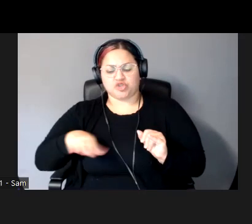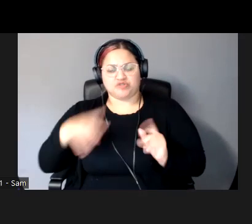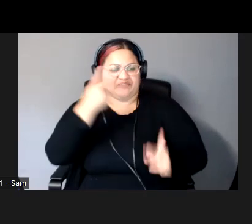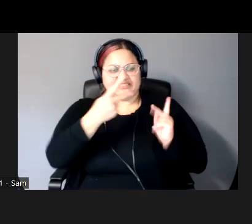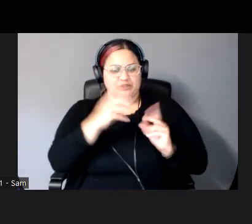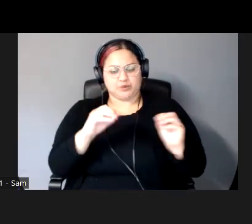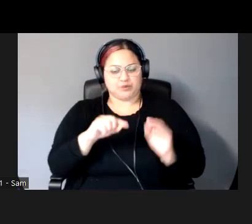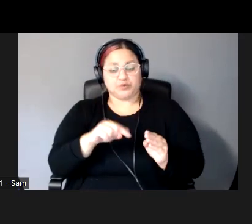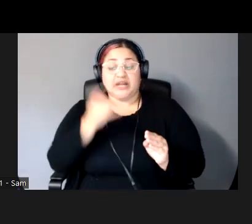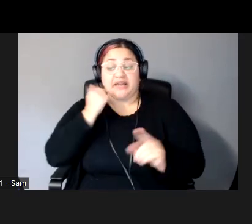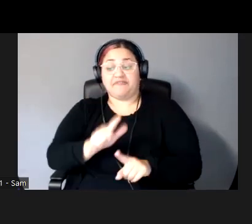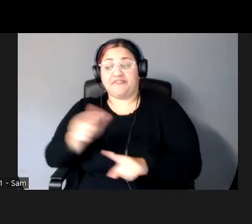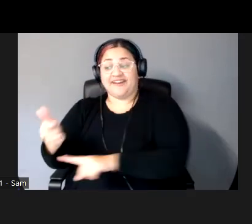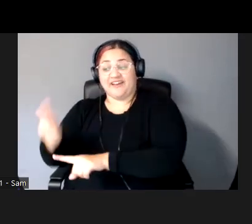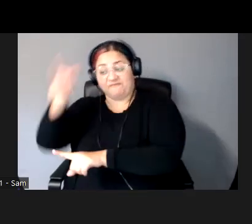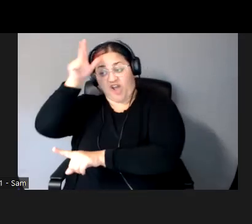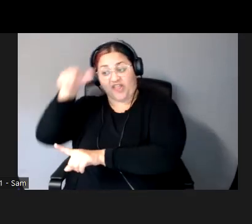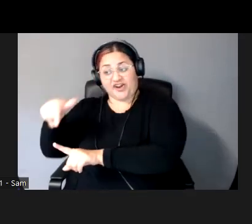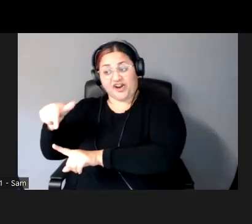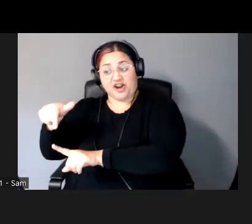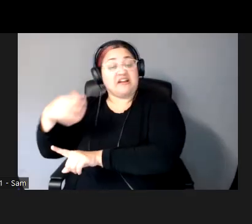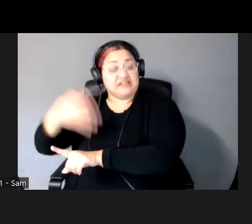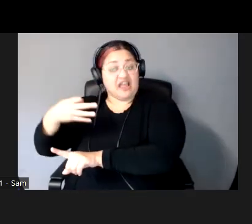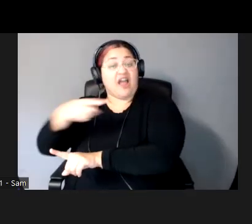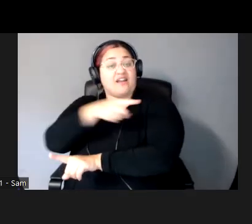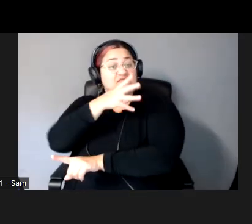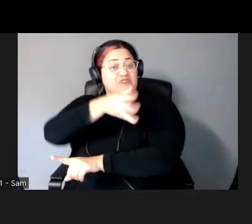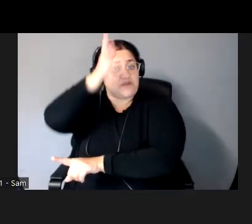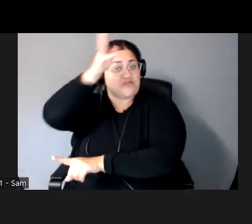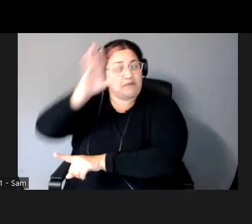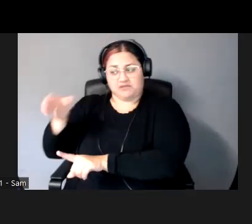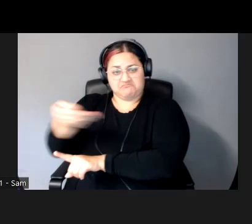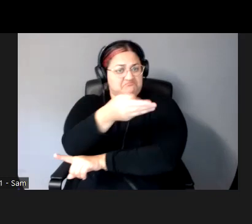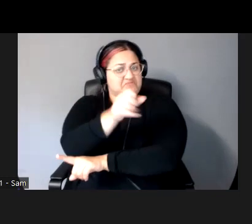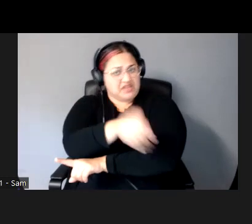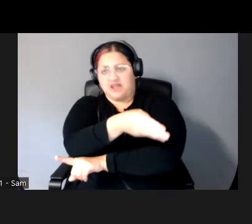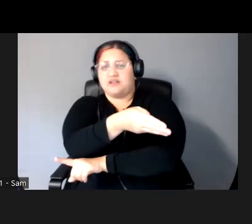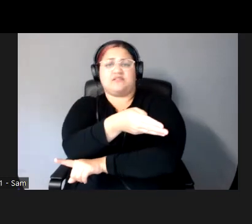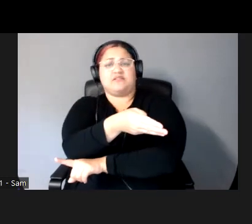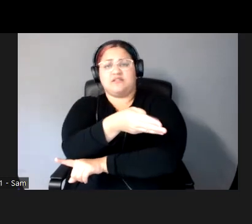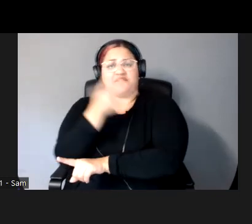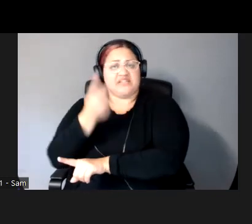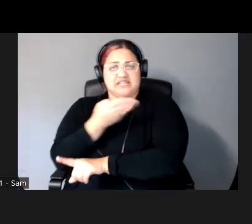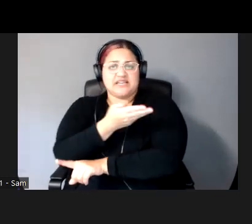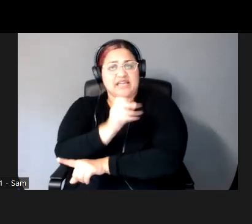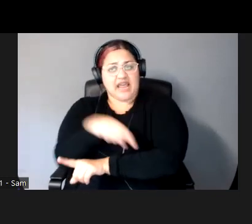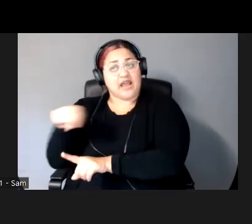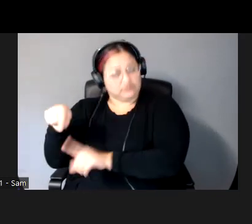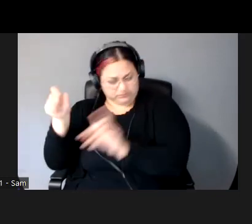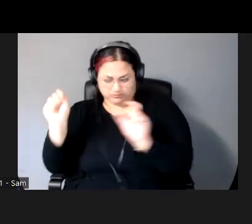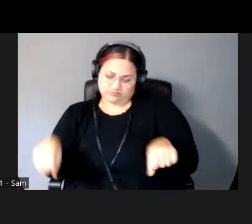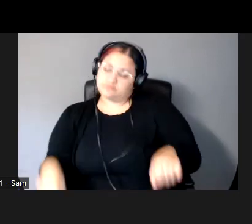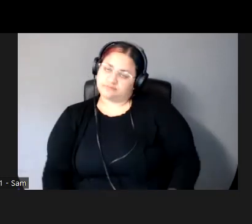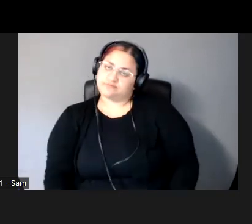care. So when the child is in that parent's care, they get to say who the children see, whether it's the other